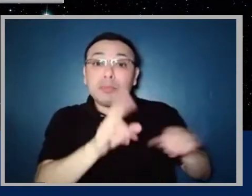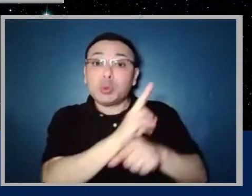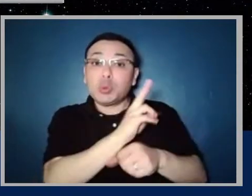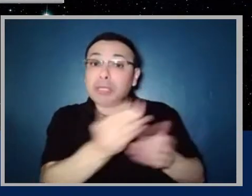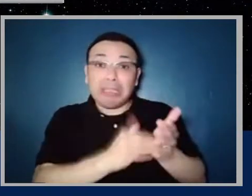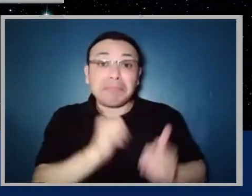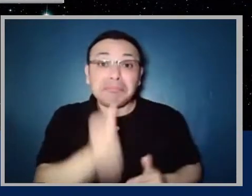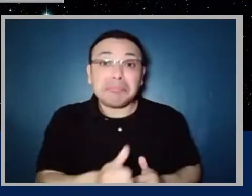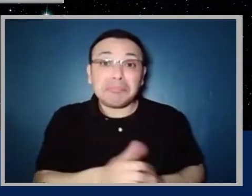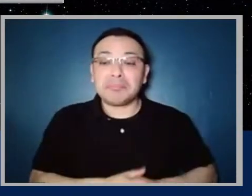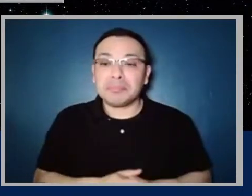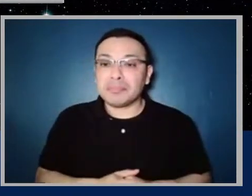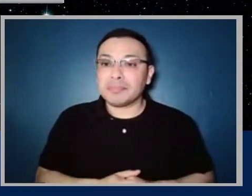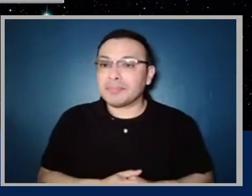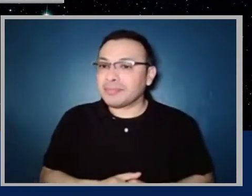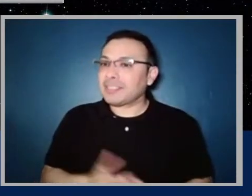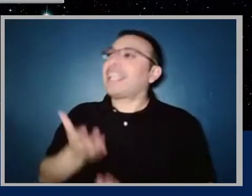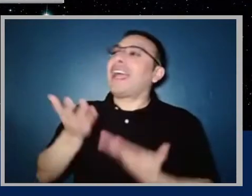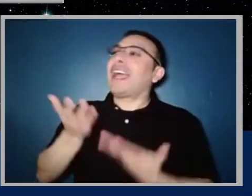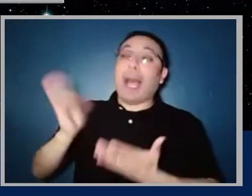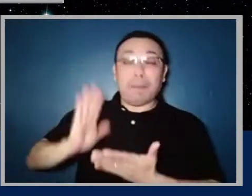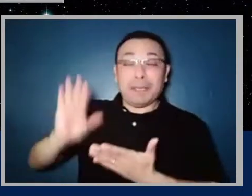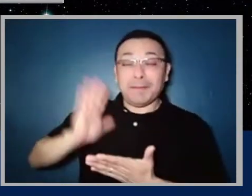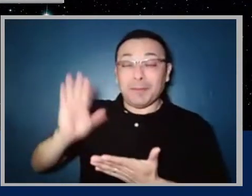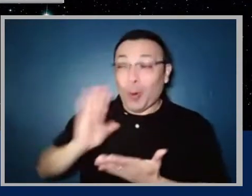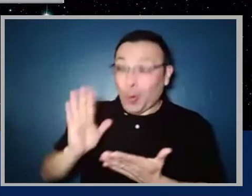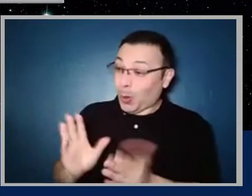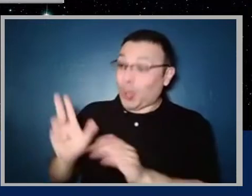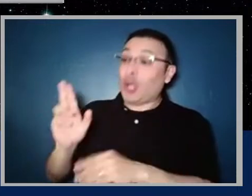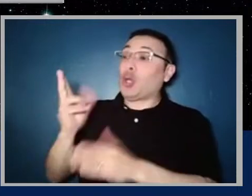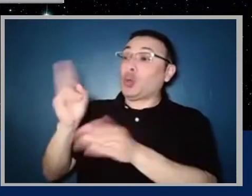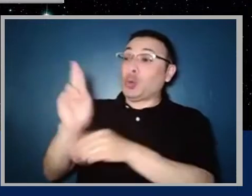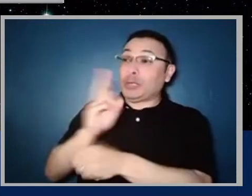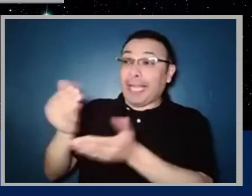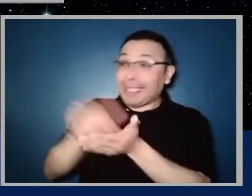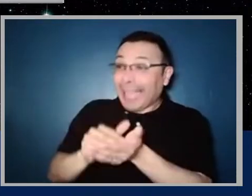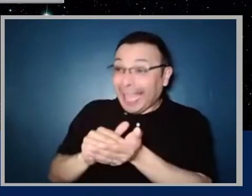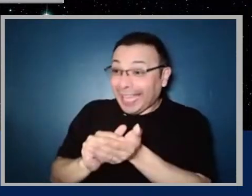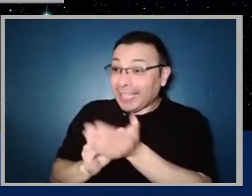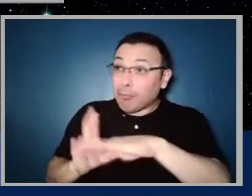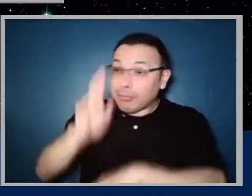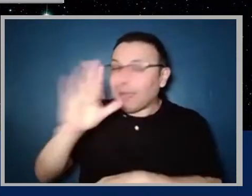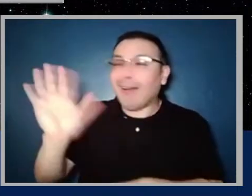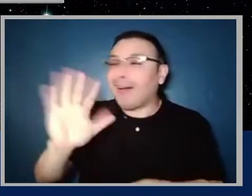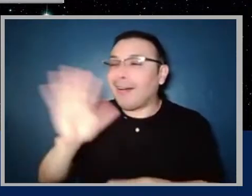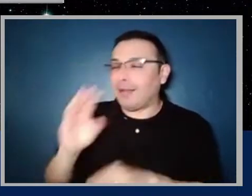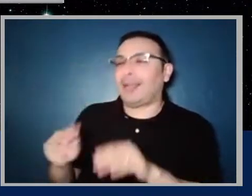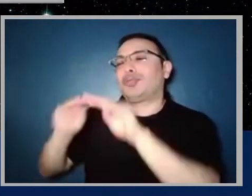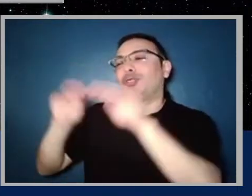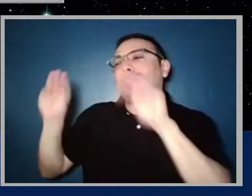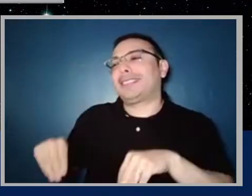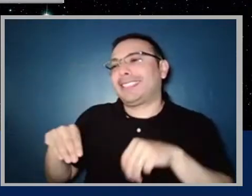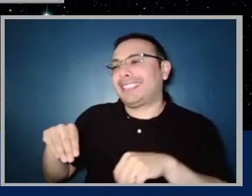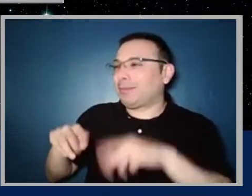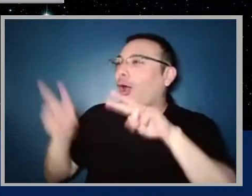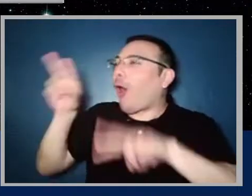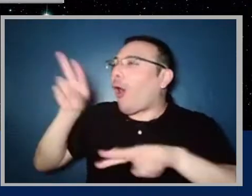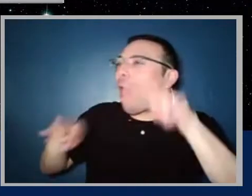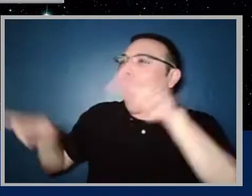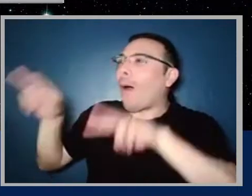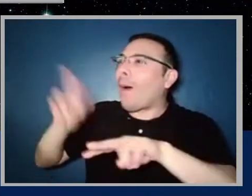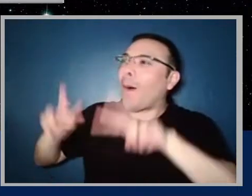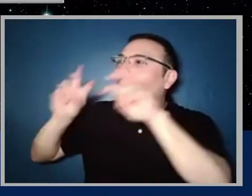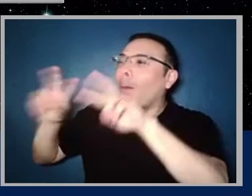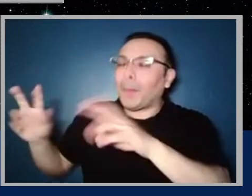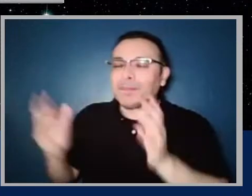reuse was the museum. Like, we reuse the capsule by putting it in a museum. Yeah, but now they're actually reusing it to go back up into space. So we've got some